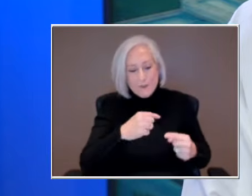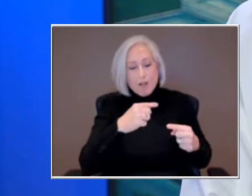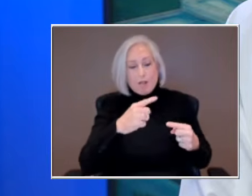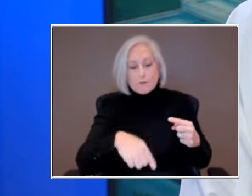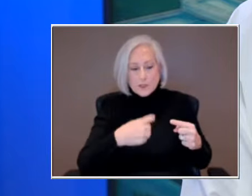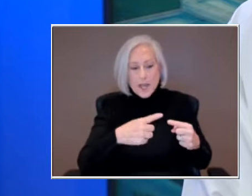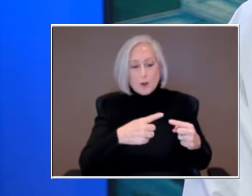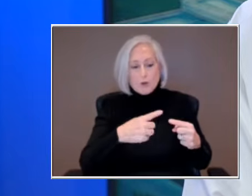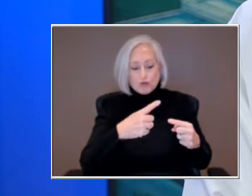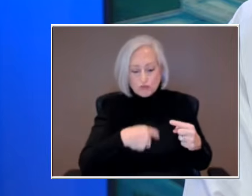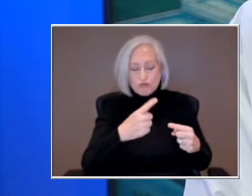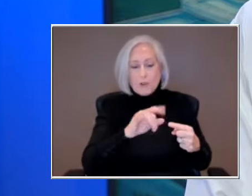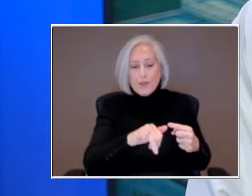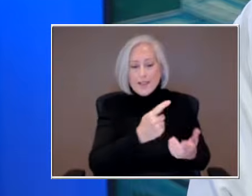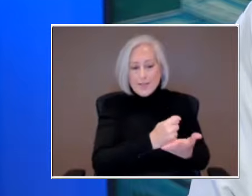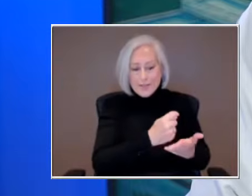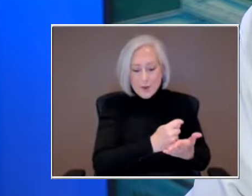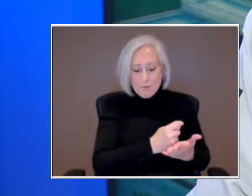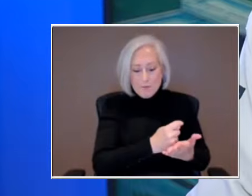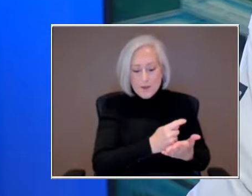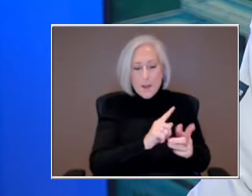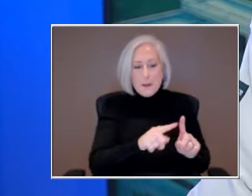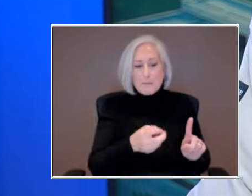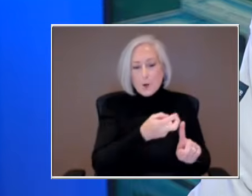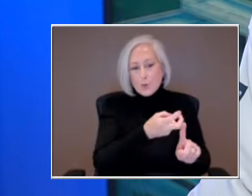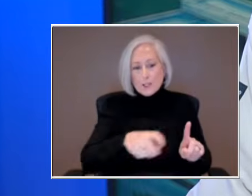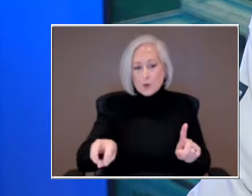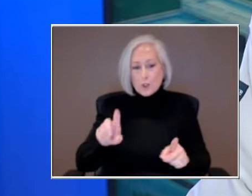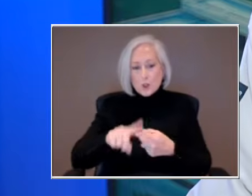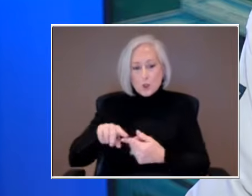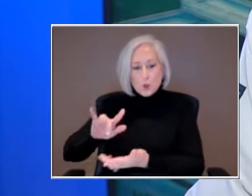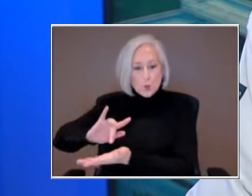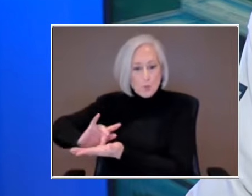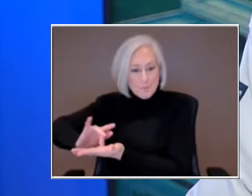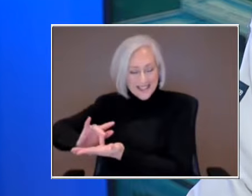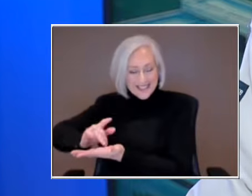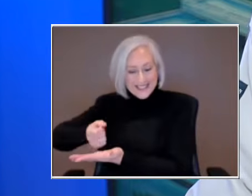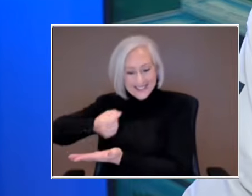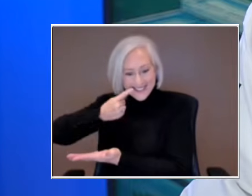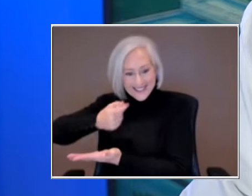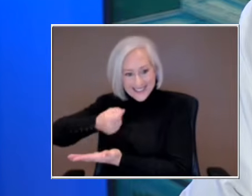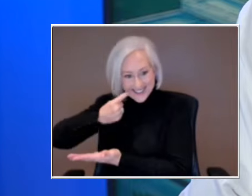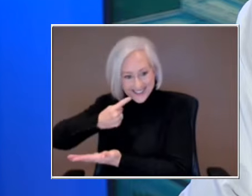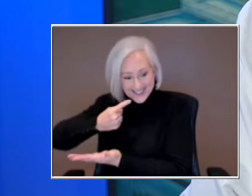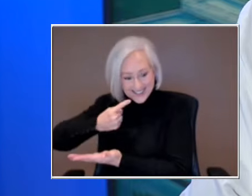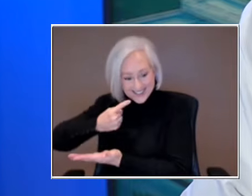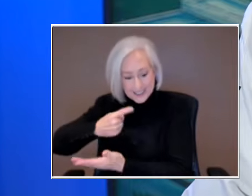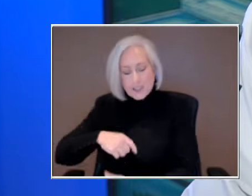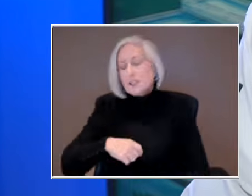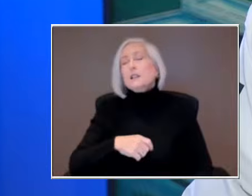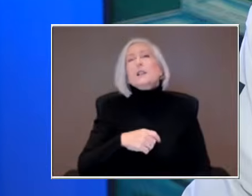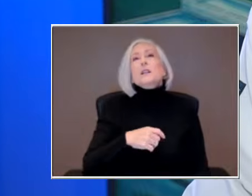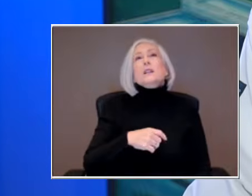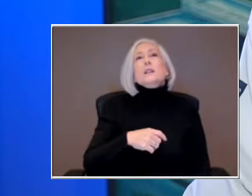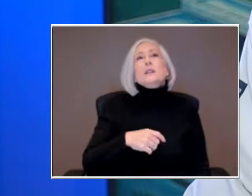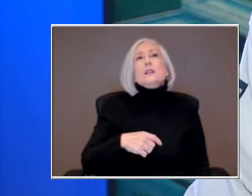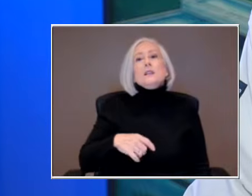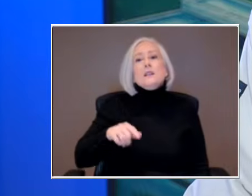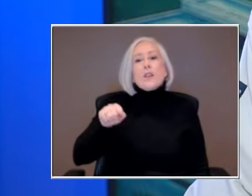also switched out to pills. This is what I'm talking about, the targeted agents. And the pills